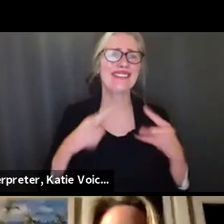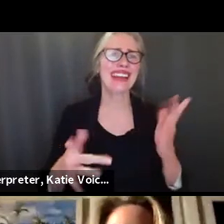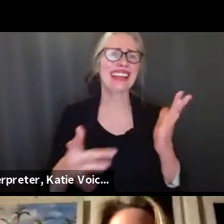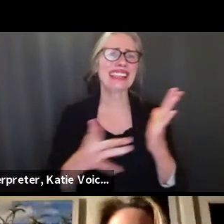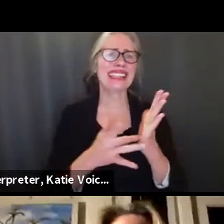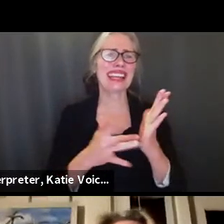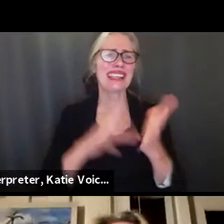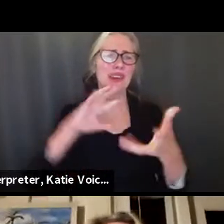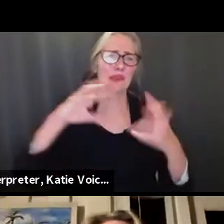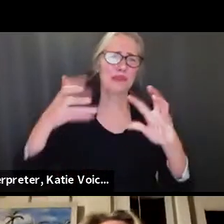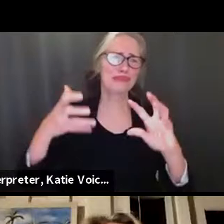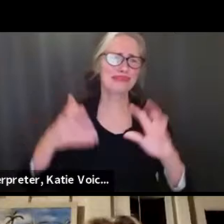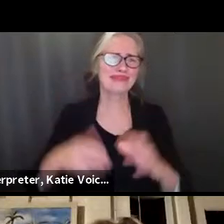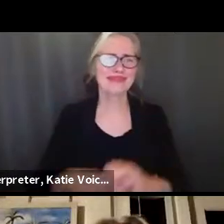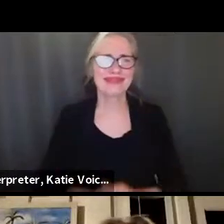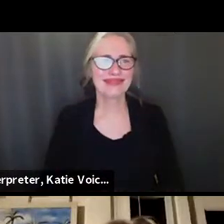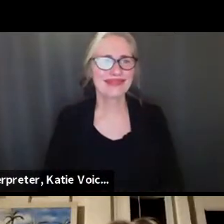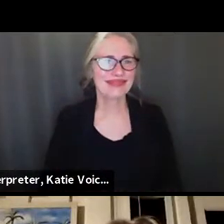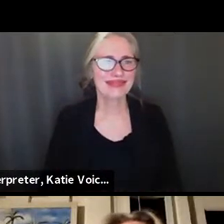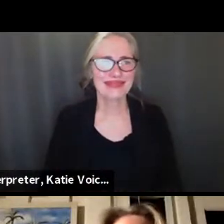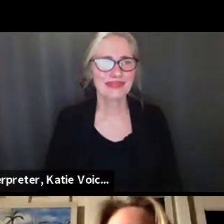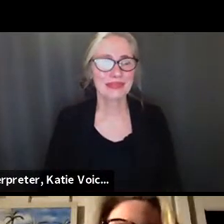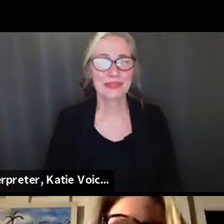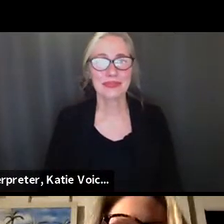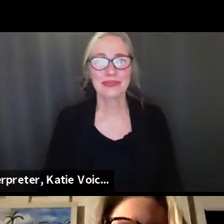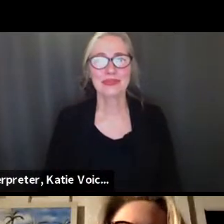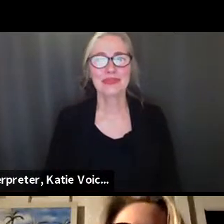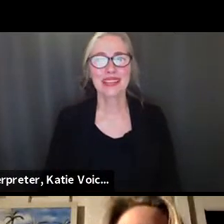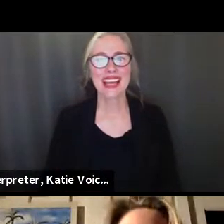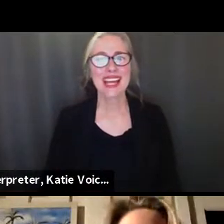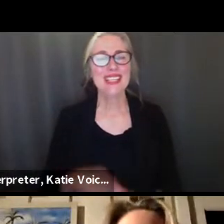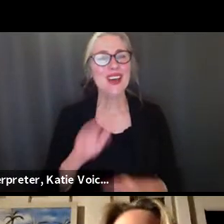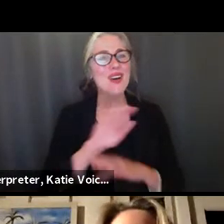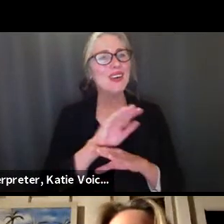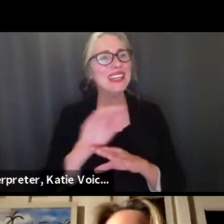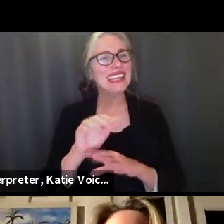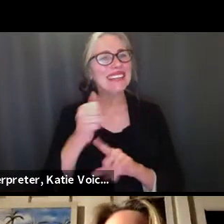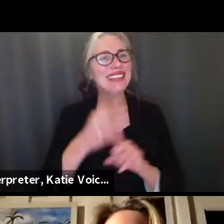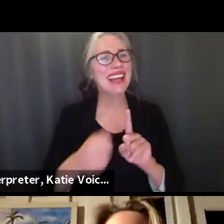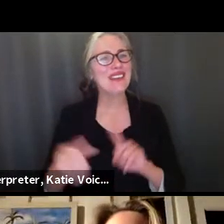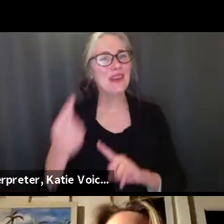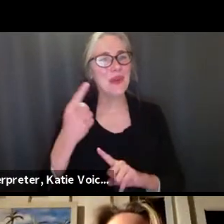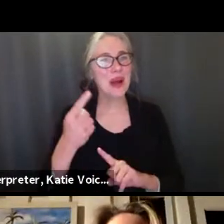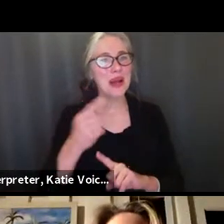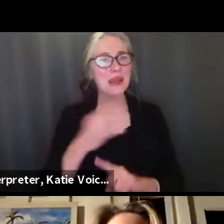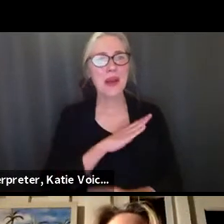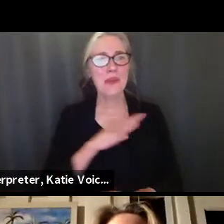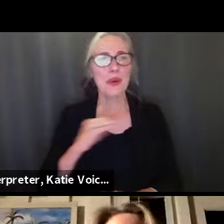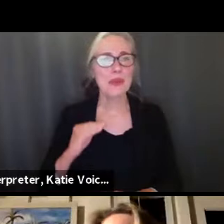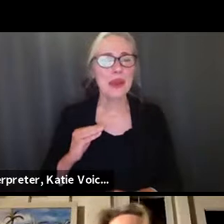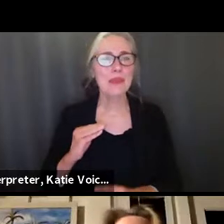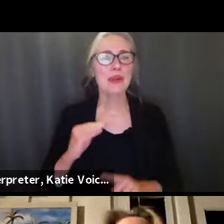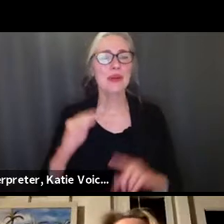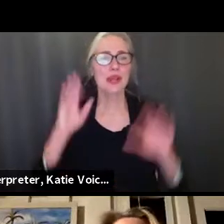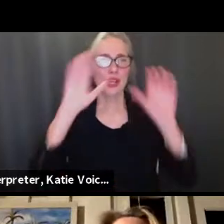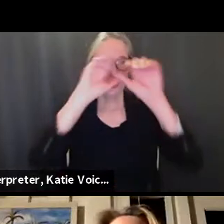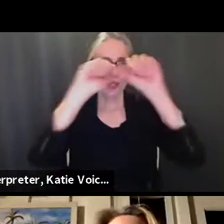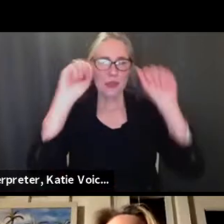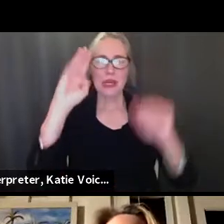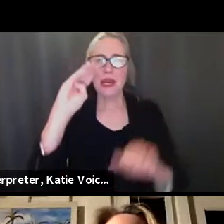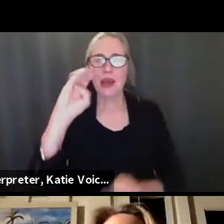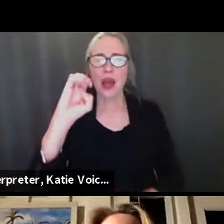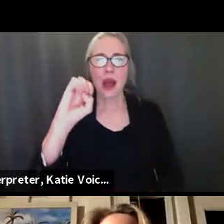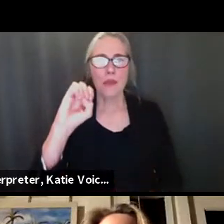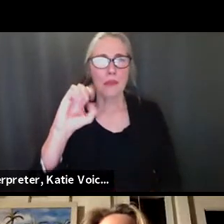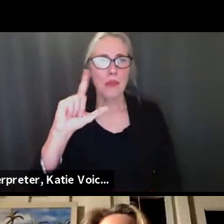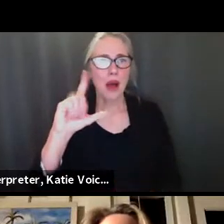at the end. So good evening, everybody, board members, Superintendent Maldonado, staff, and the